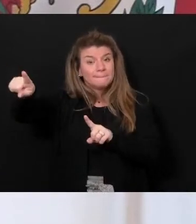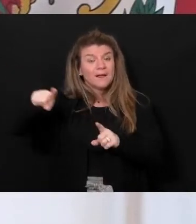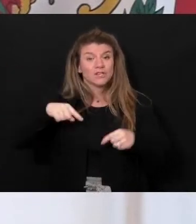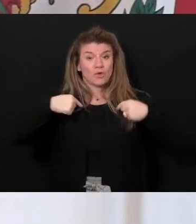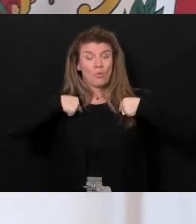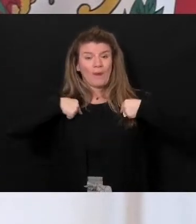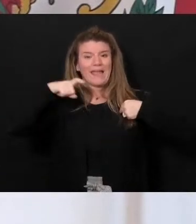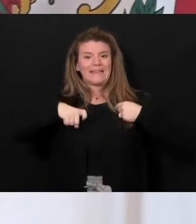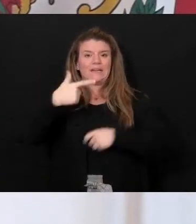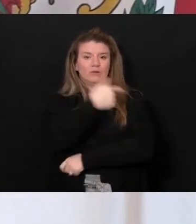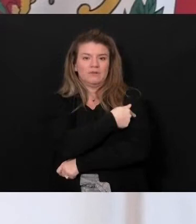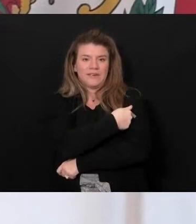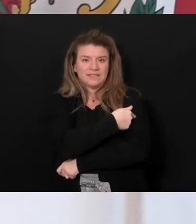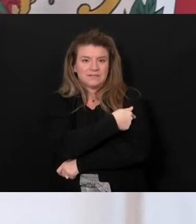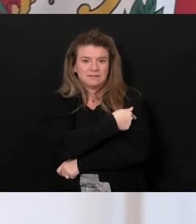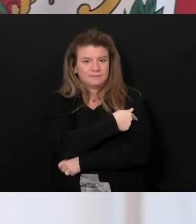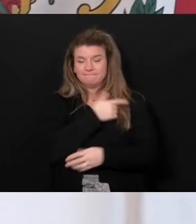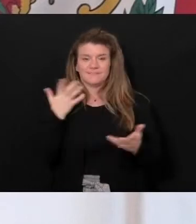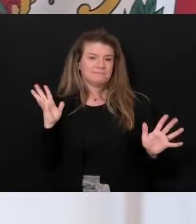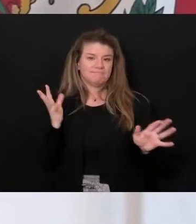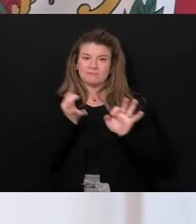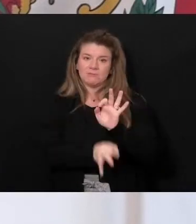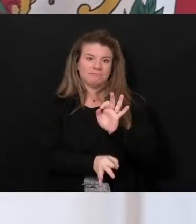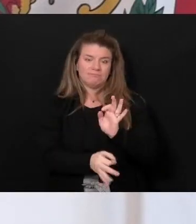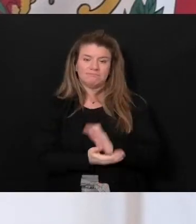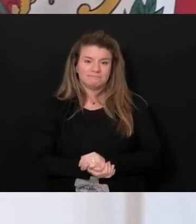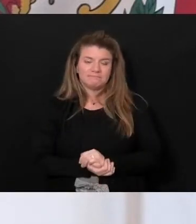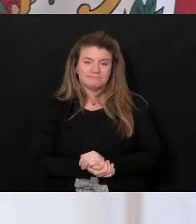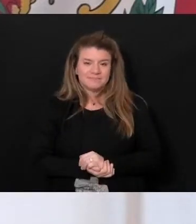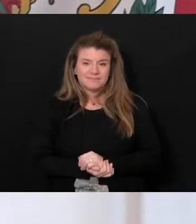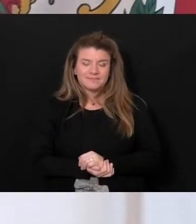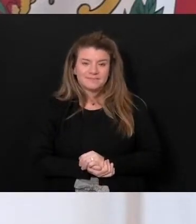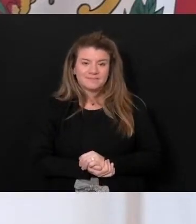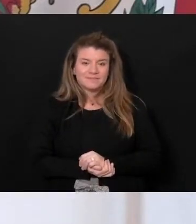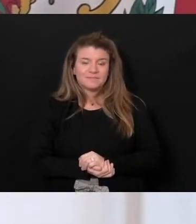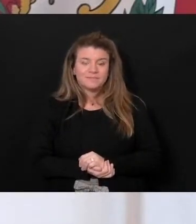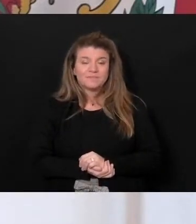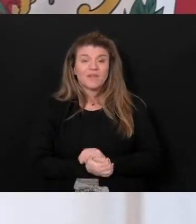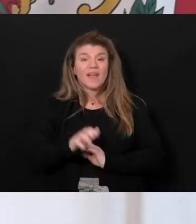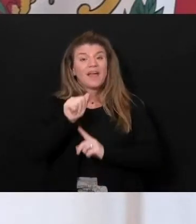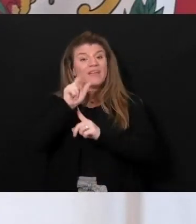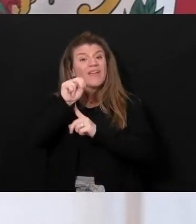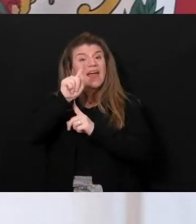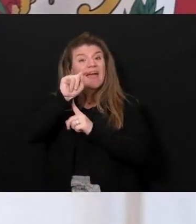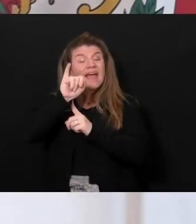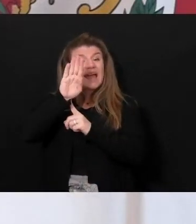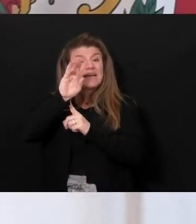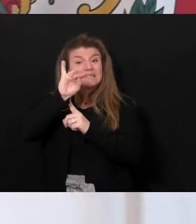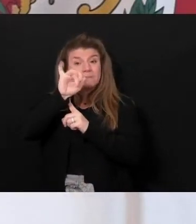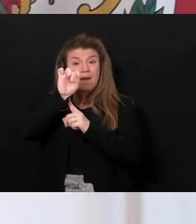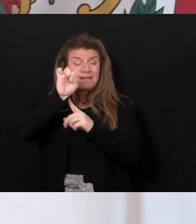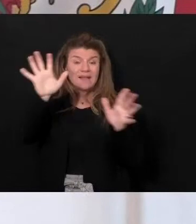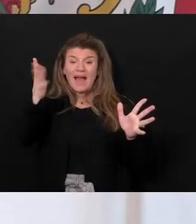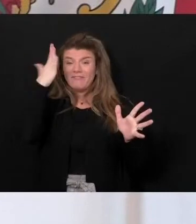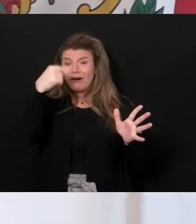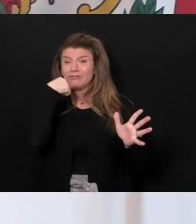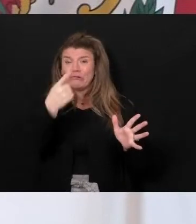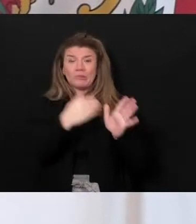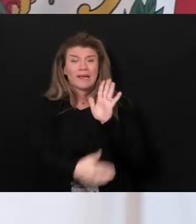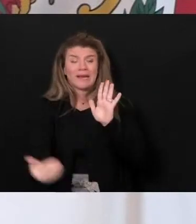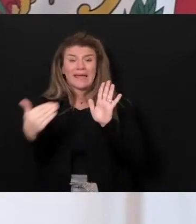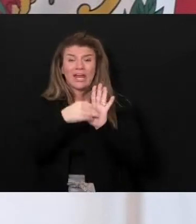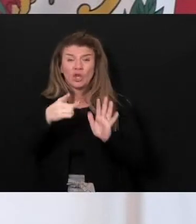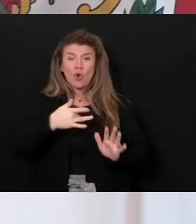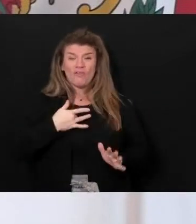the vaccines. That's all there is to it. As far as the antibodies, I've told you over and over, if you get a sniffle,